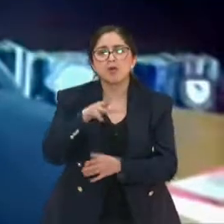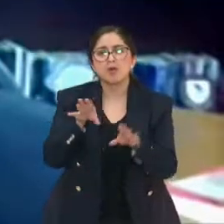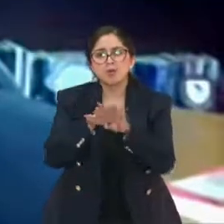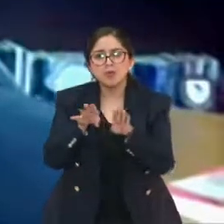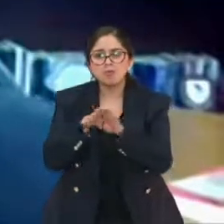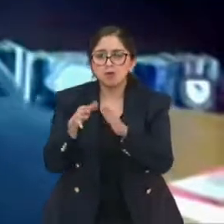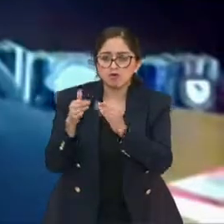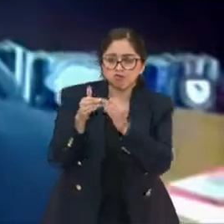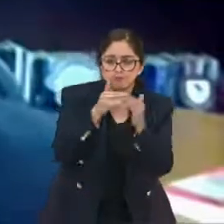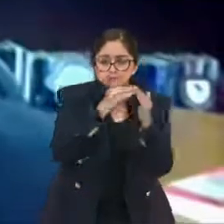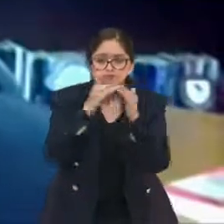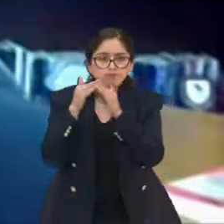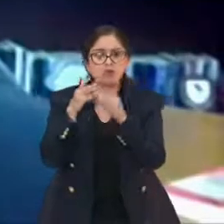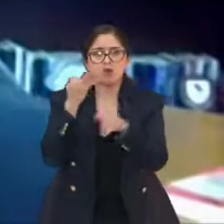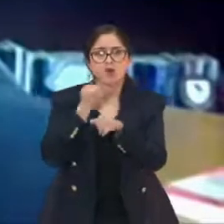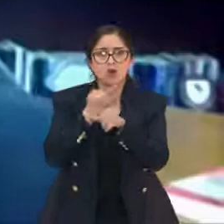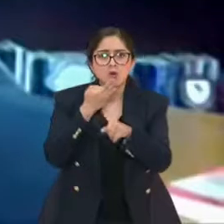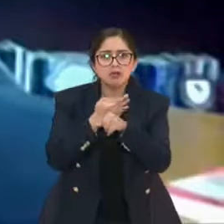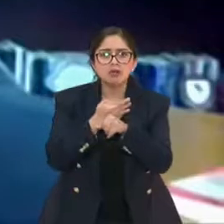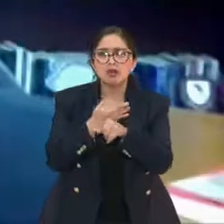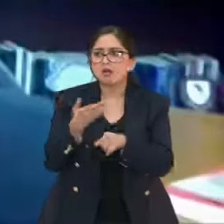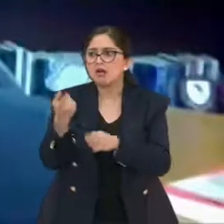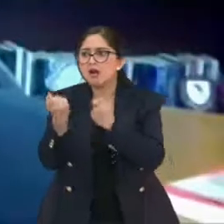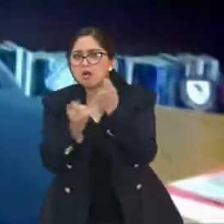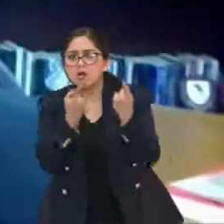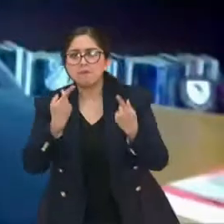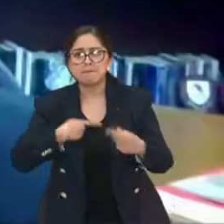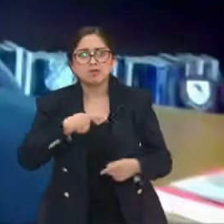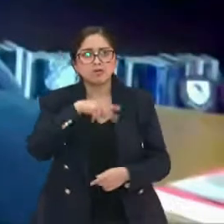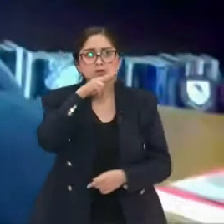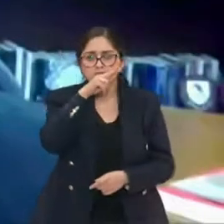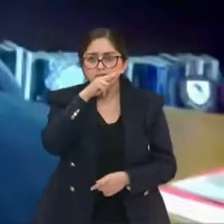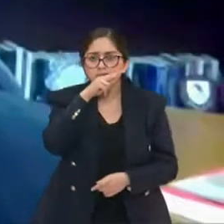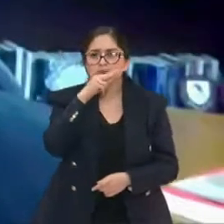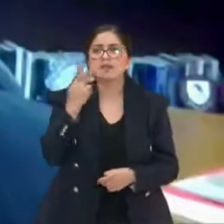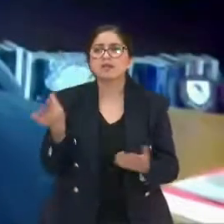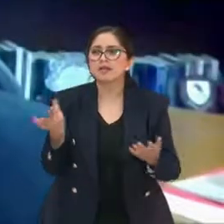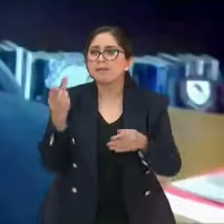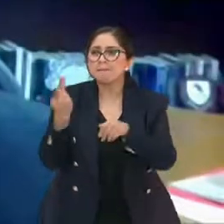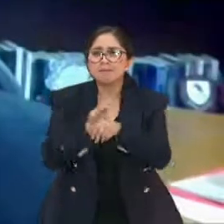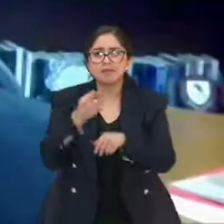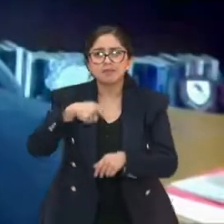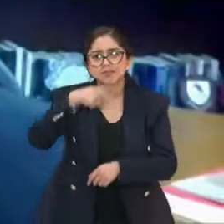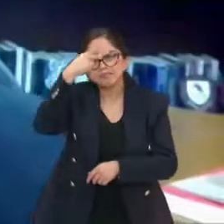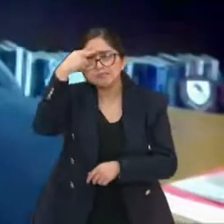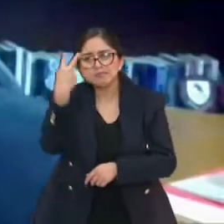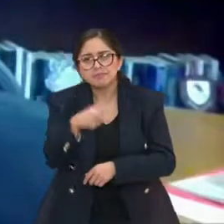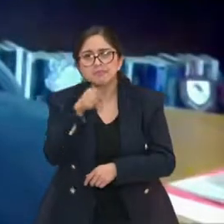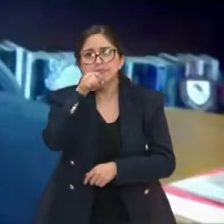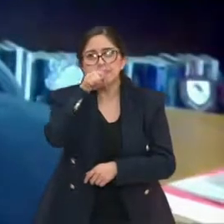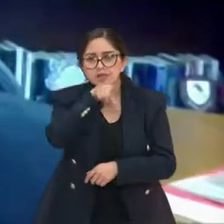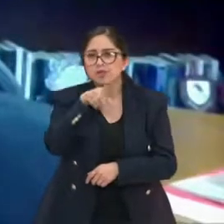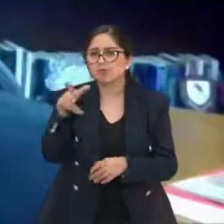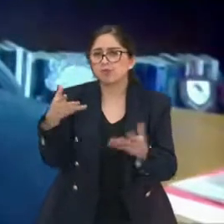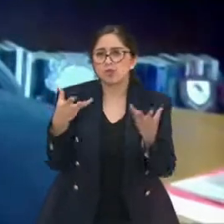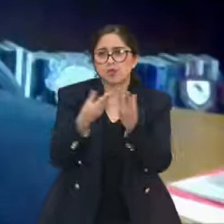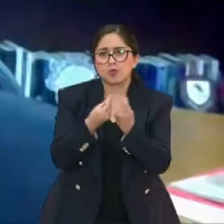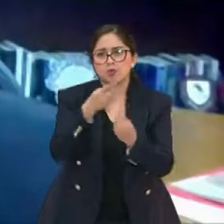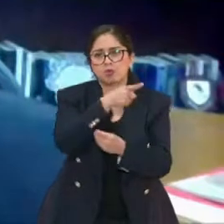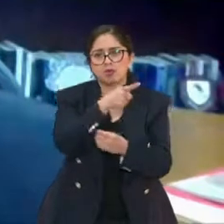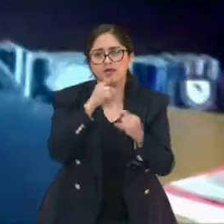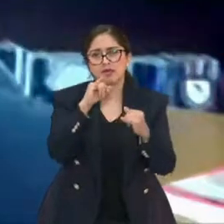court, who was critical. It was critical to provide certainty. So this is what we are expecting in